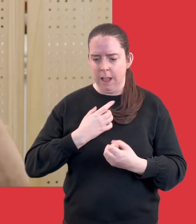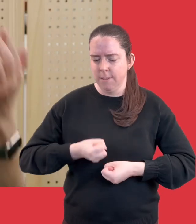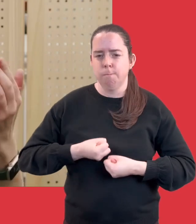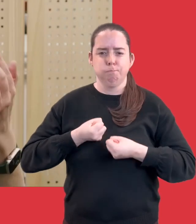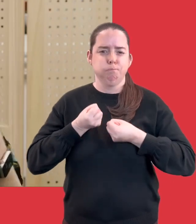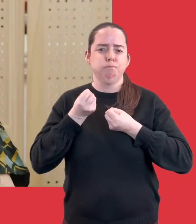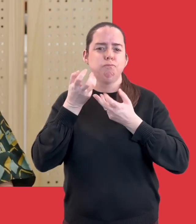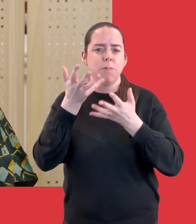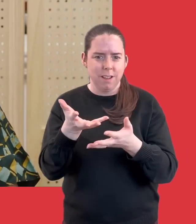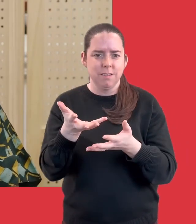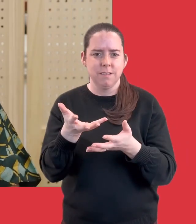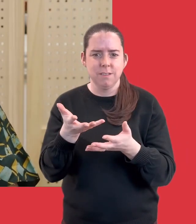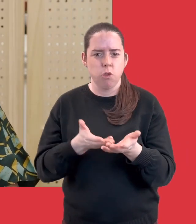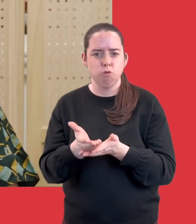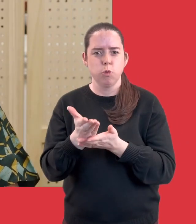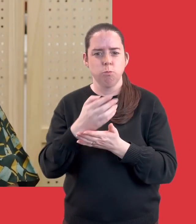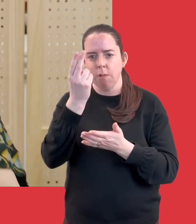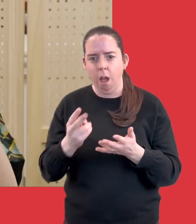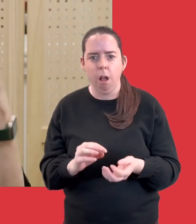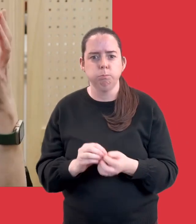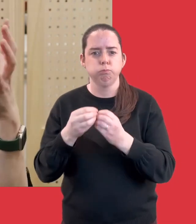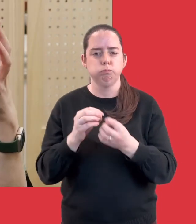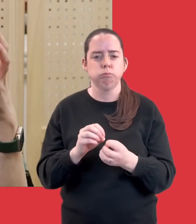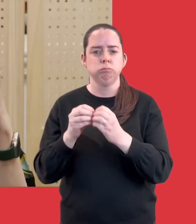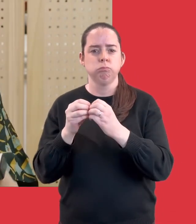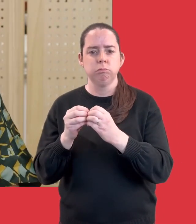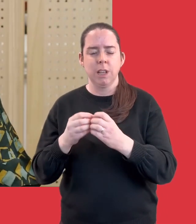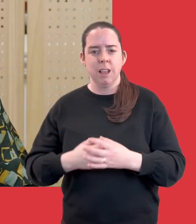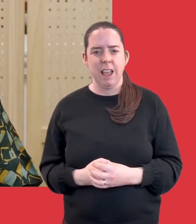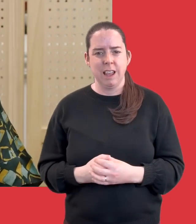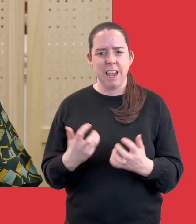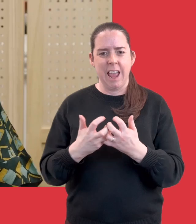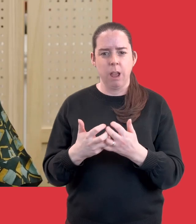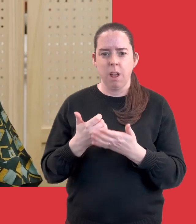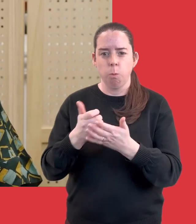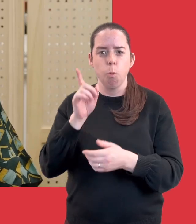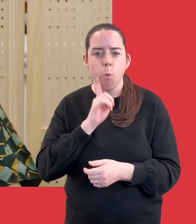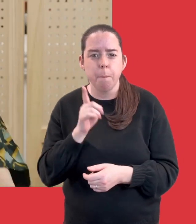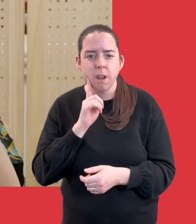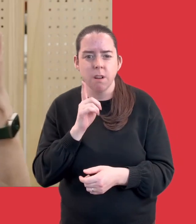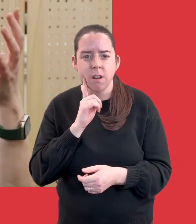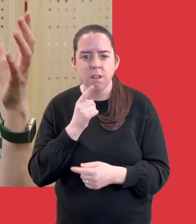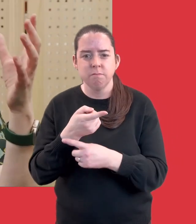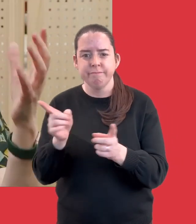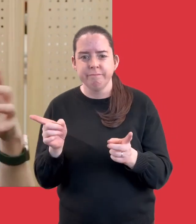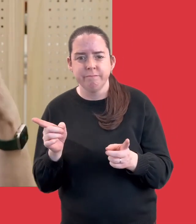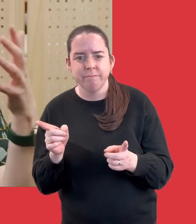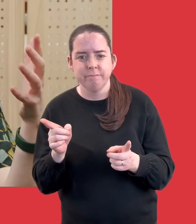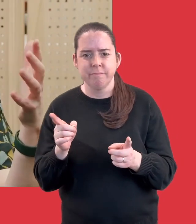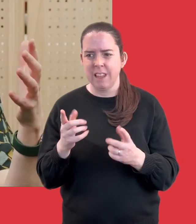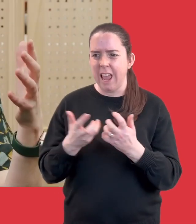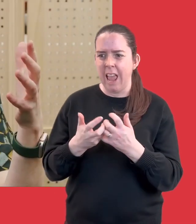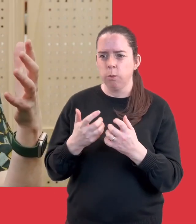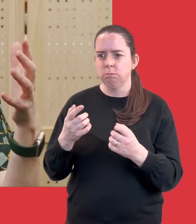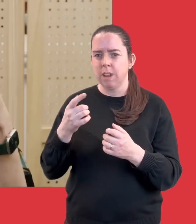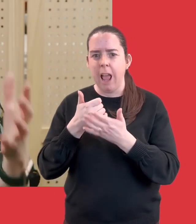can express ourselves through those mediums, and what they can do for women and what they